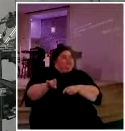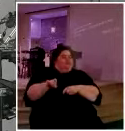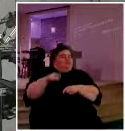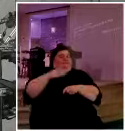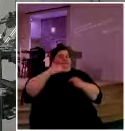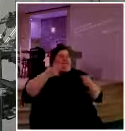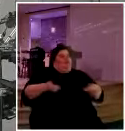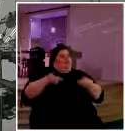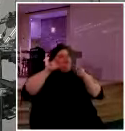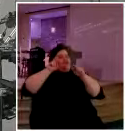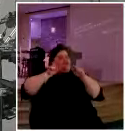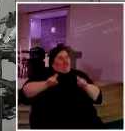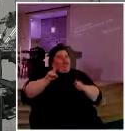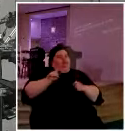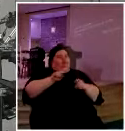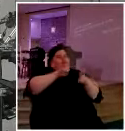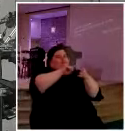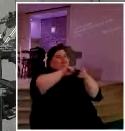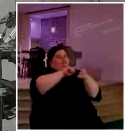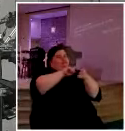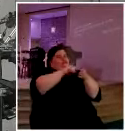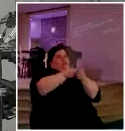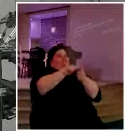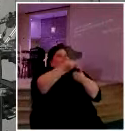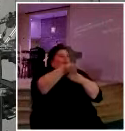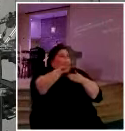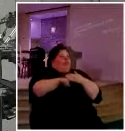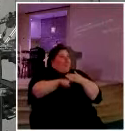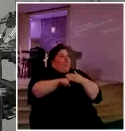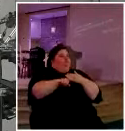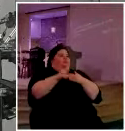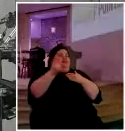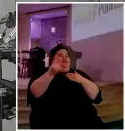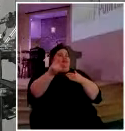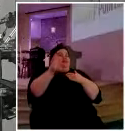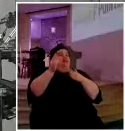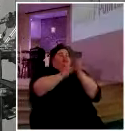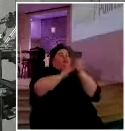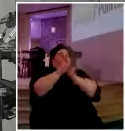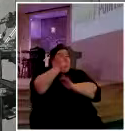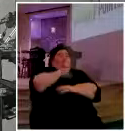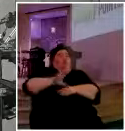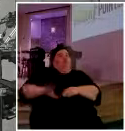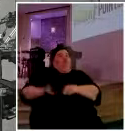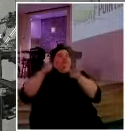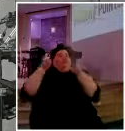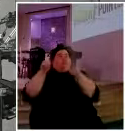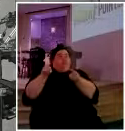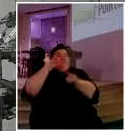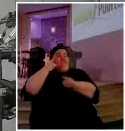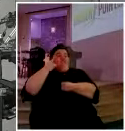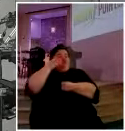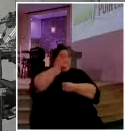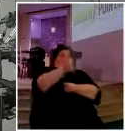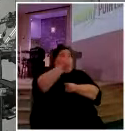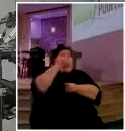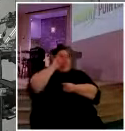be purchased. My life needed to be bought. And Jesus Christ did that for you and for